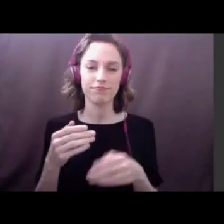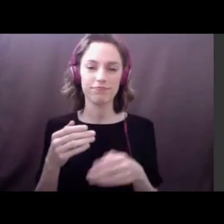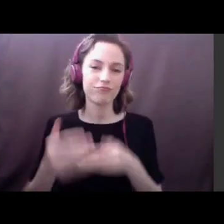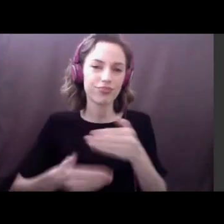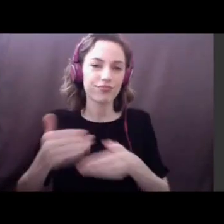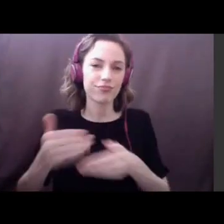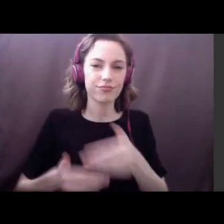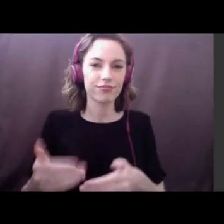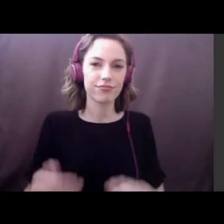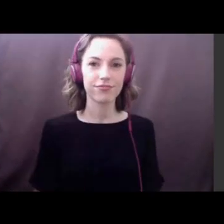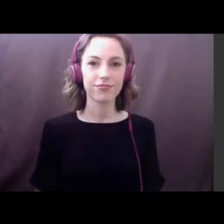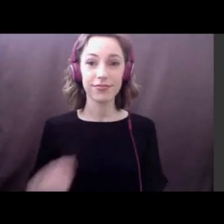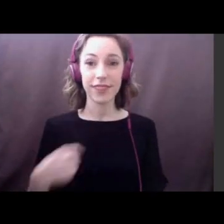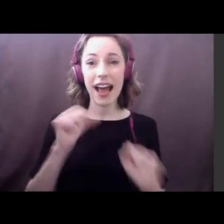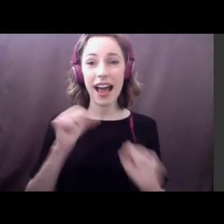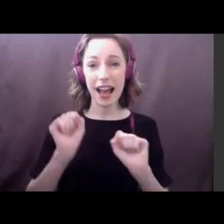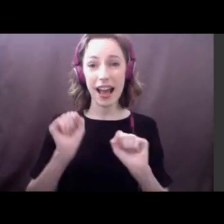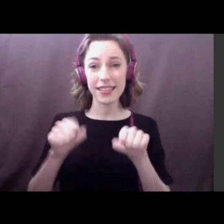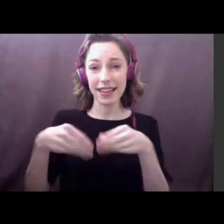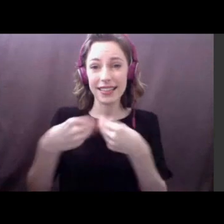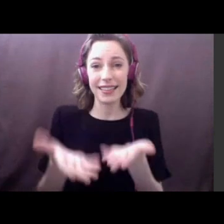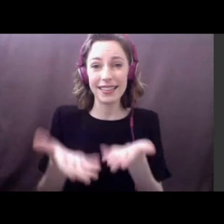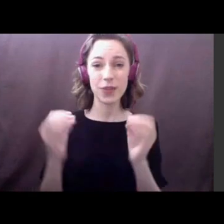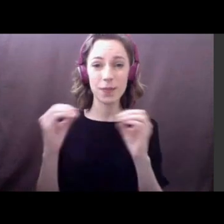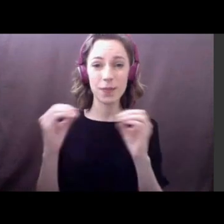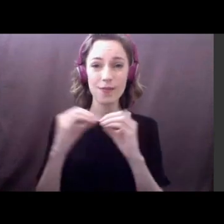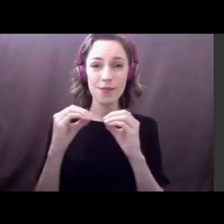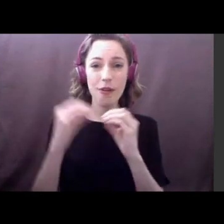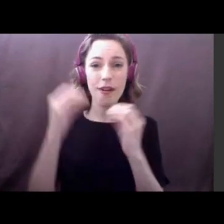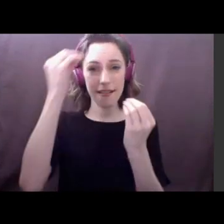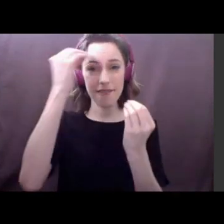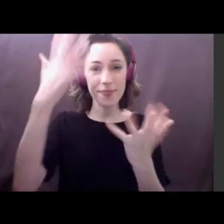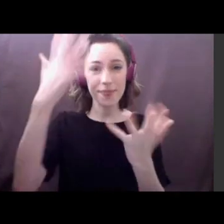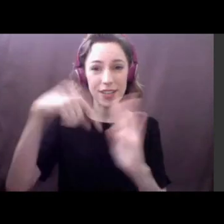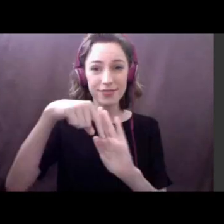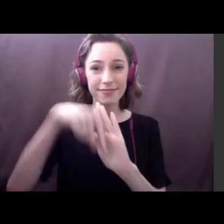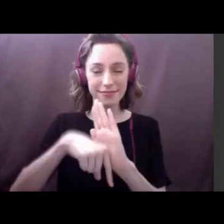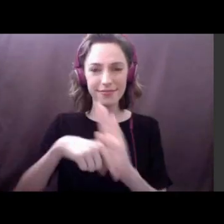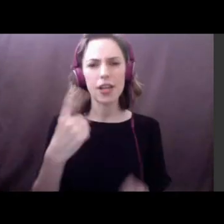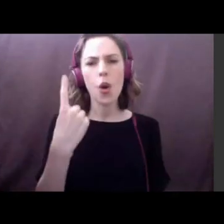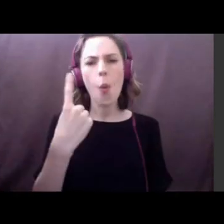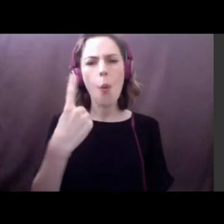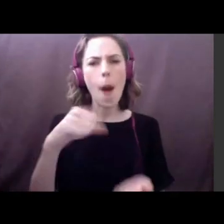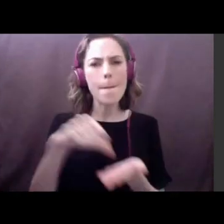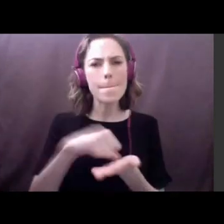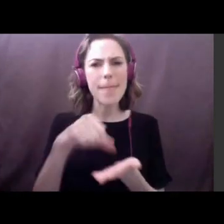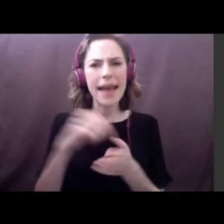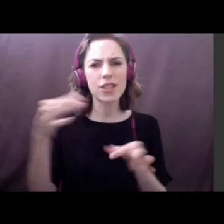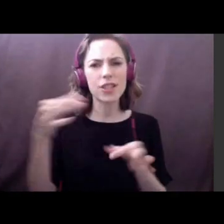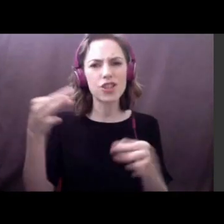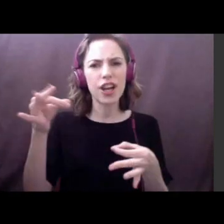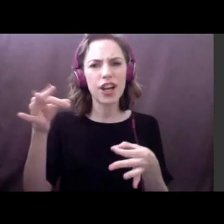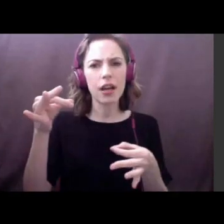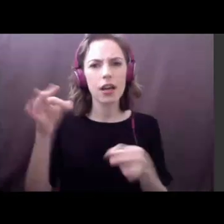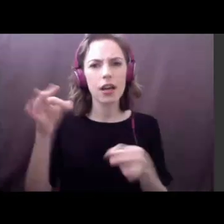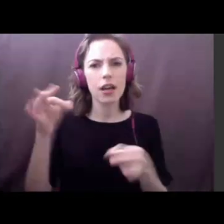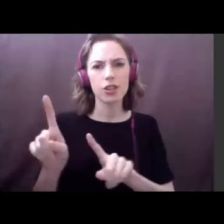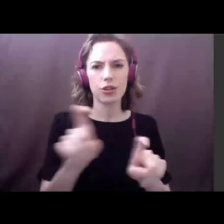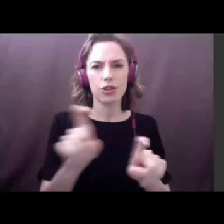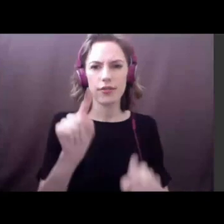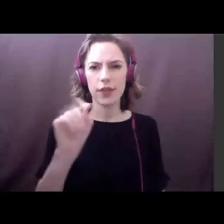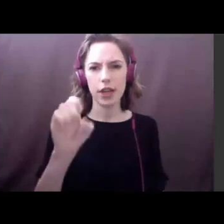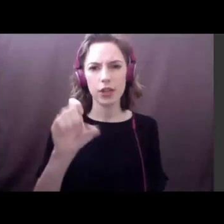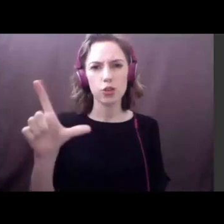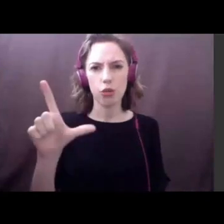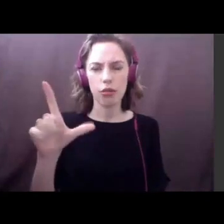tool that includes almost all of the same domains of functioning as in the full child functioning module. So it's